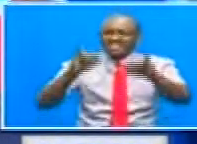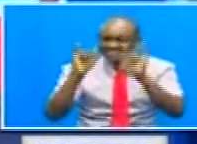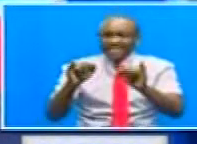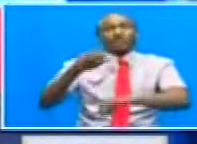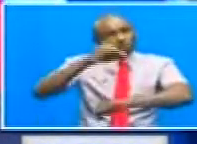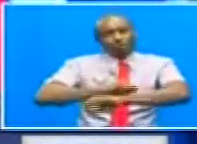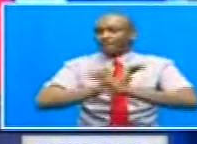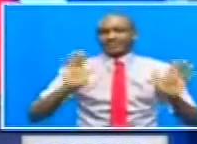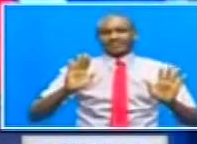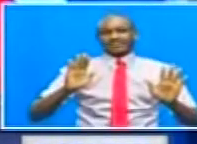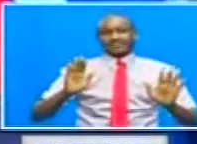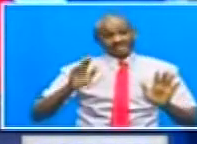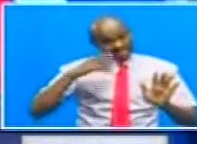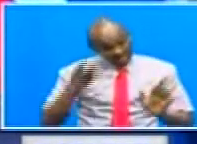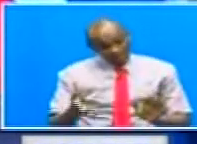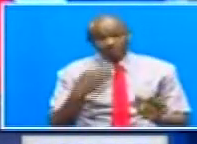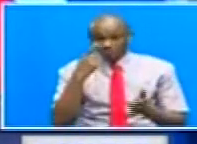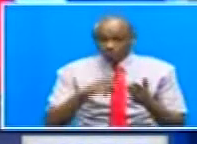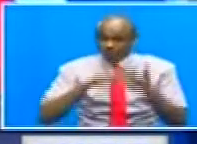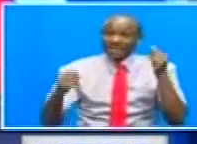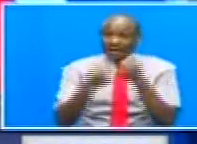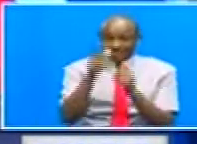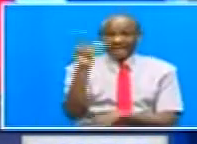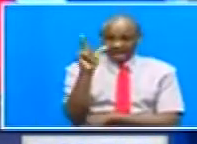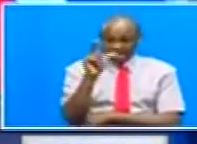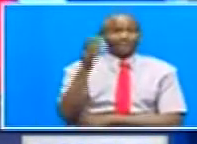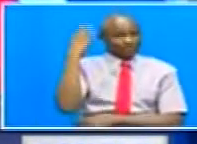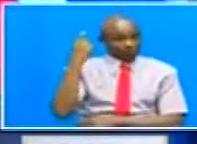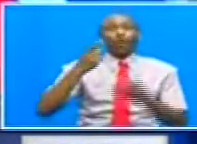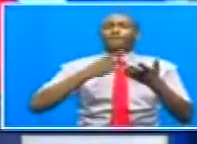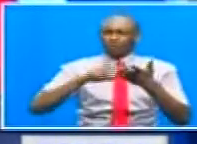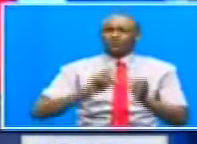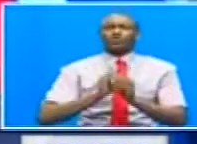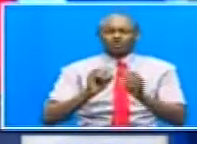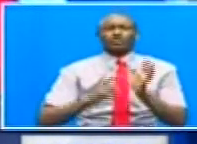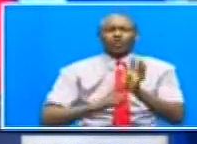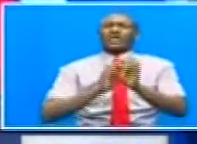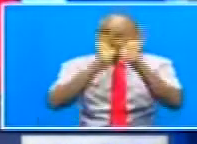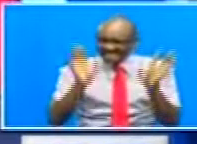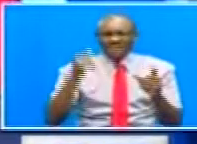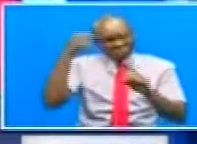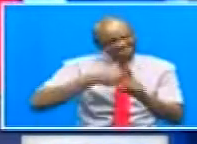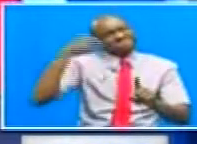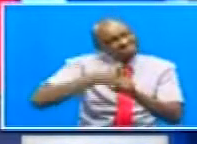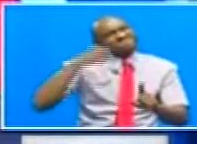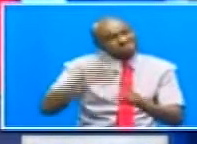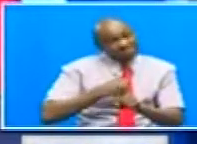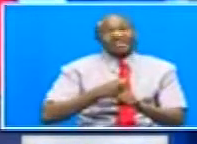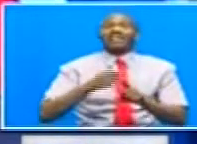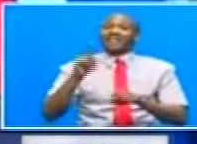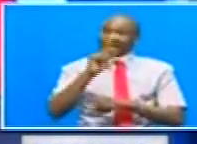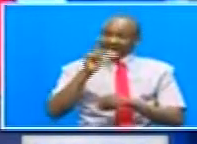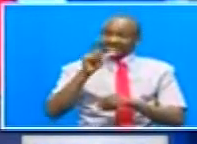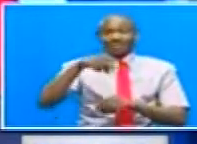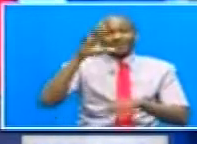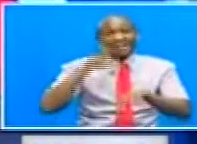of schools. As was proven with what happened at Langata Road Primary School, that activism is what led to Langata Road Primary getting